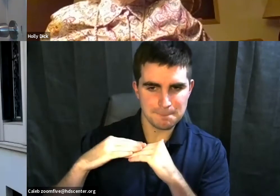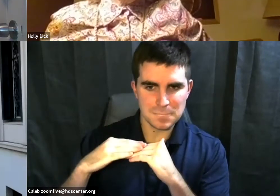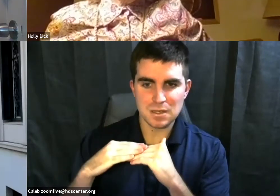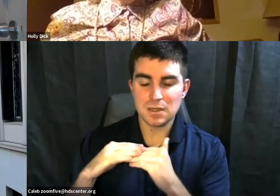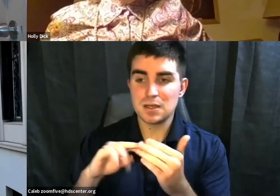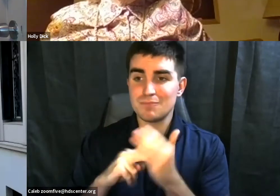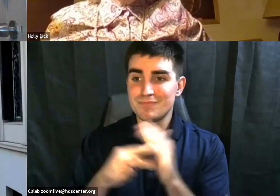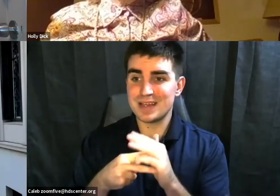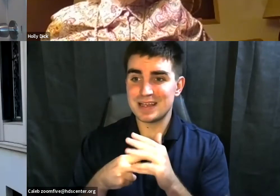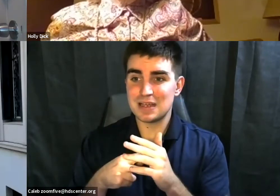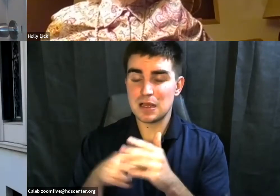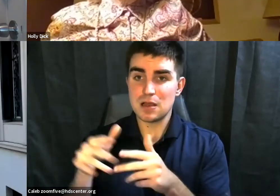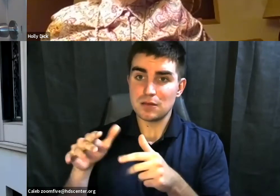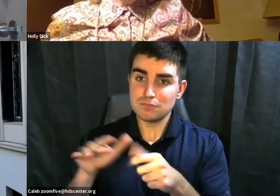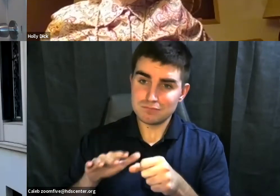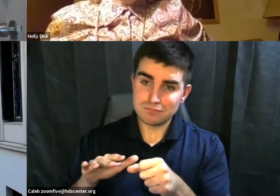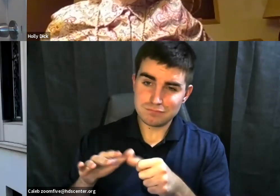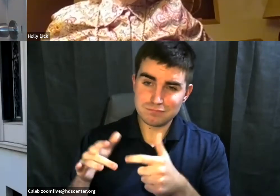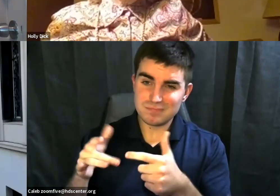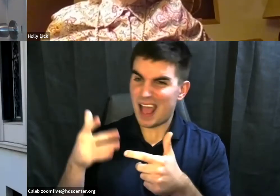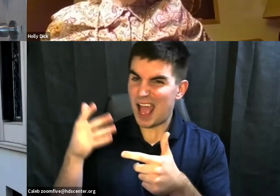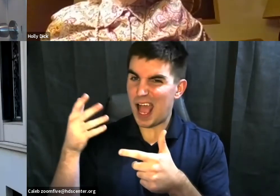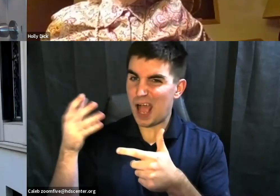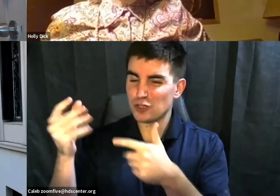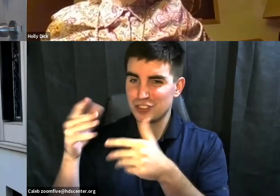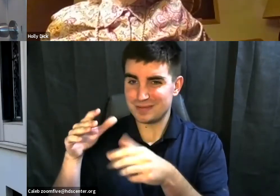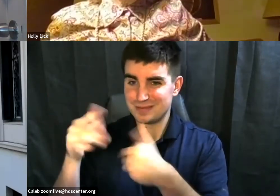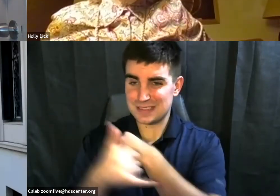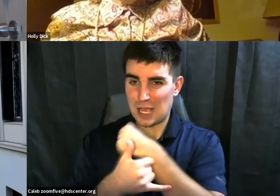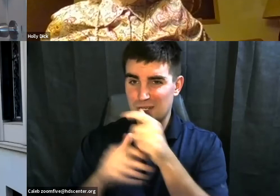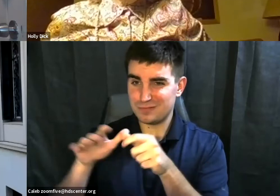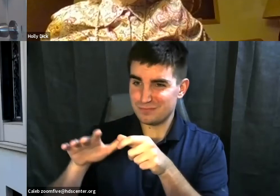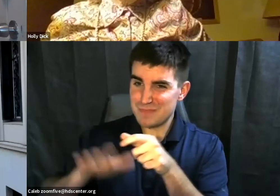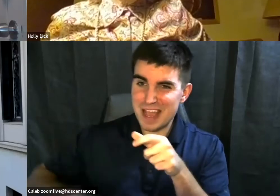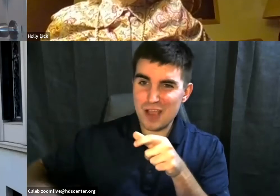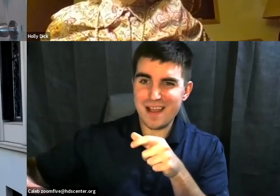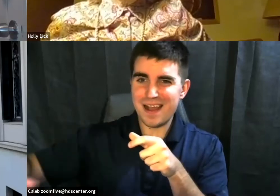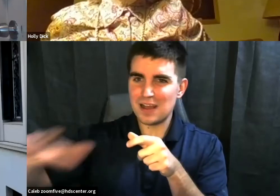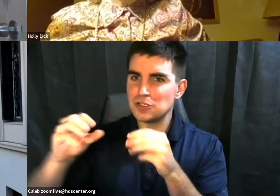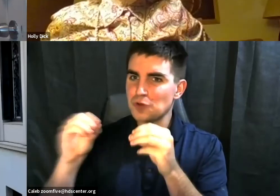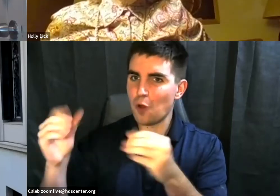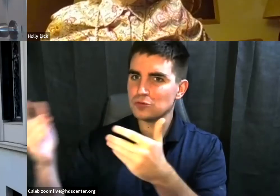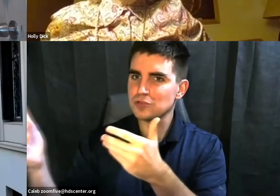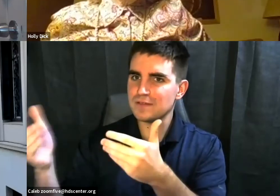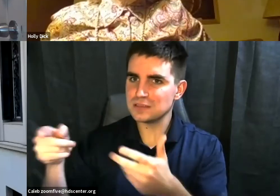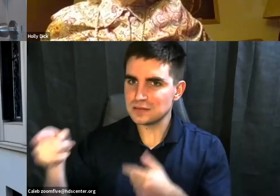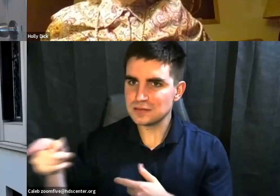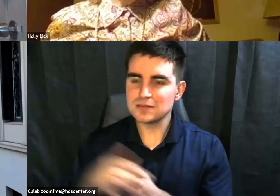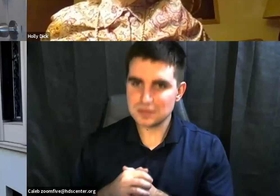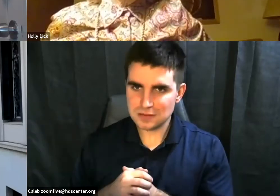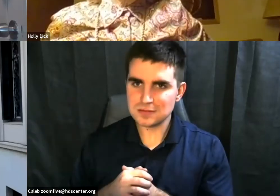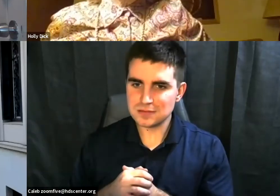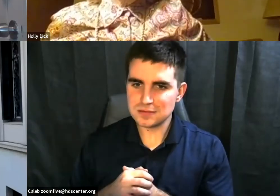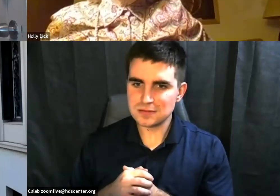large areas of the outer county would have had no service at all. And it was sort of